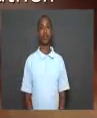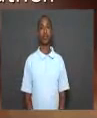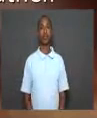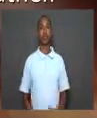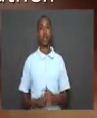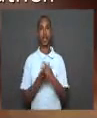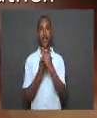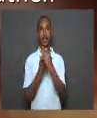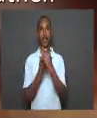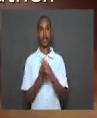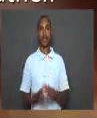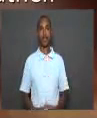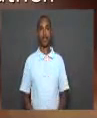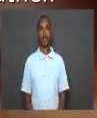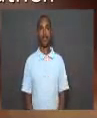Begin.